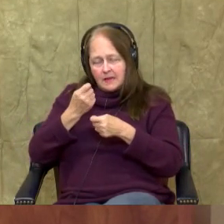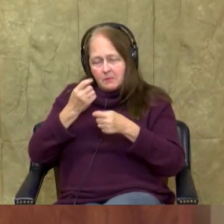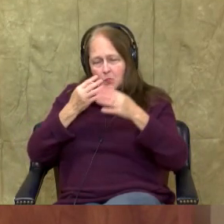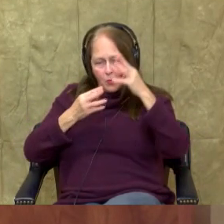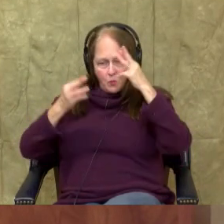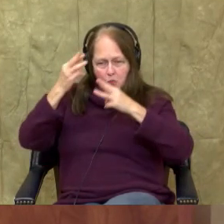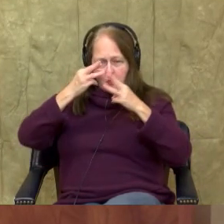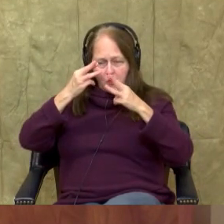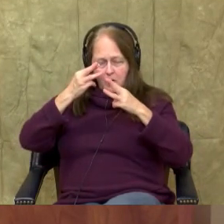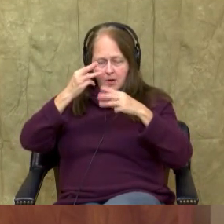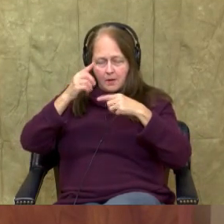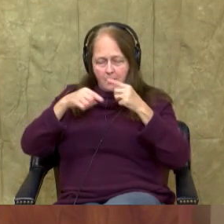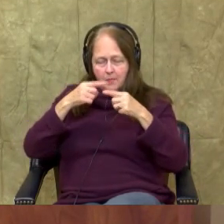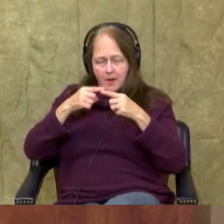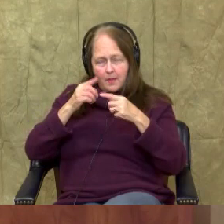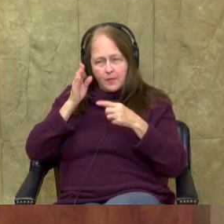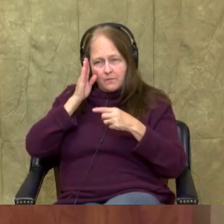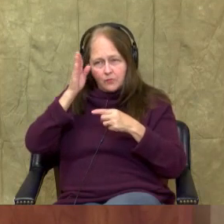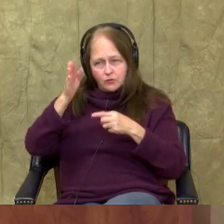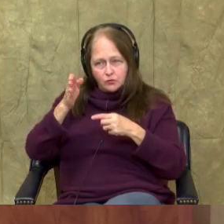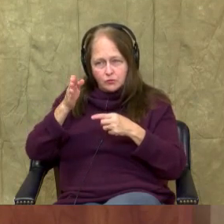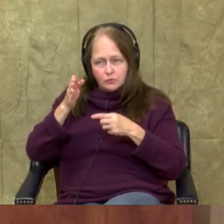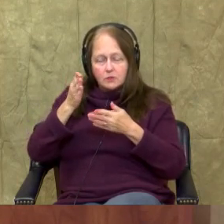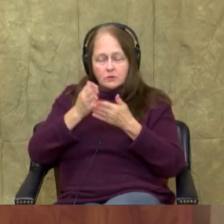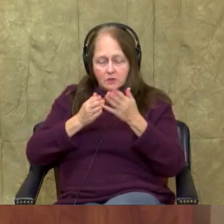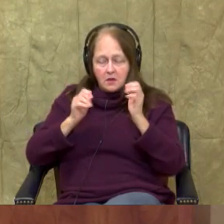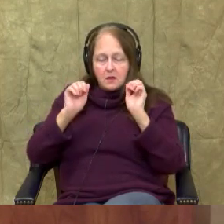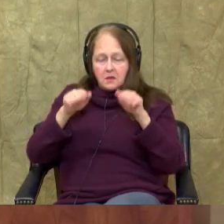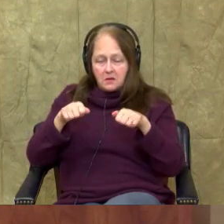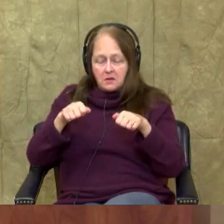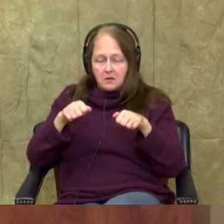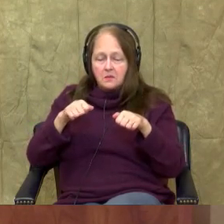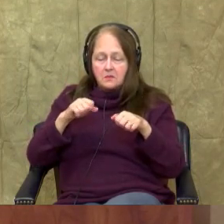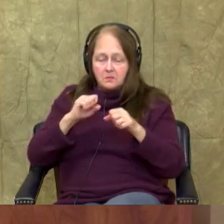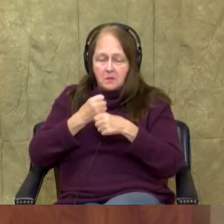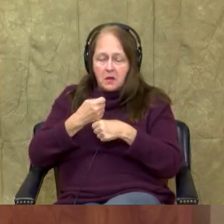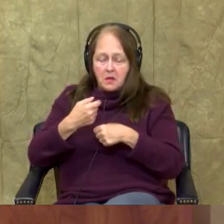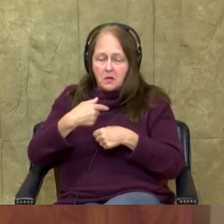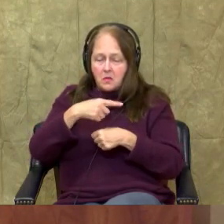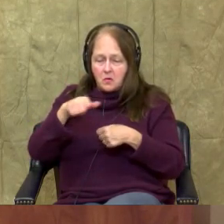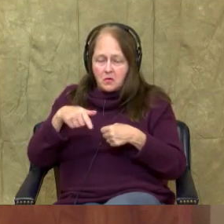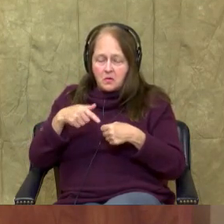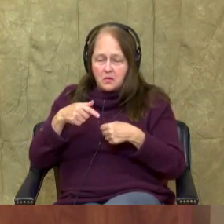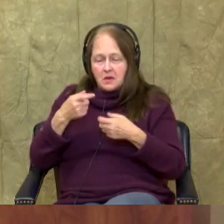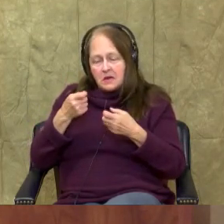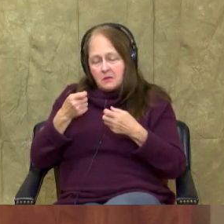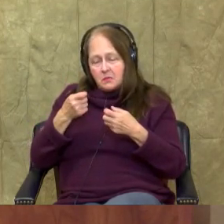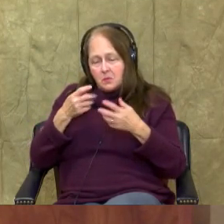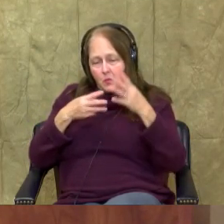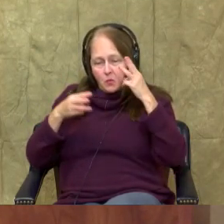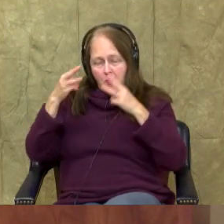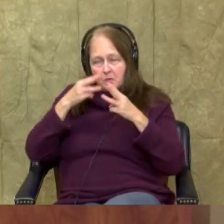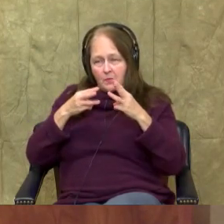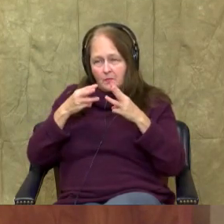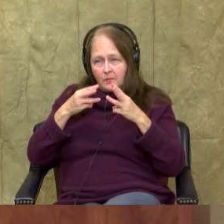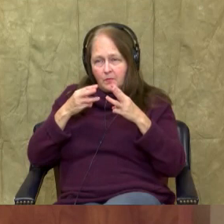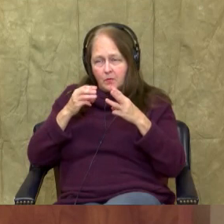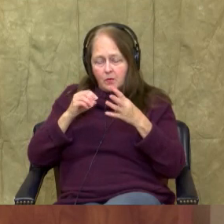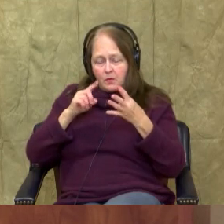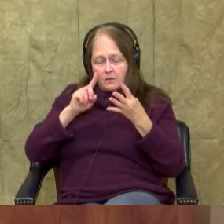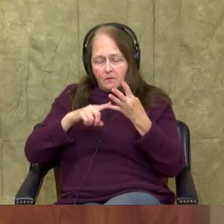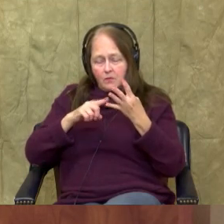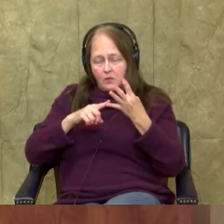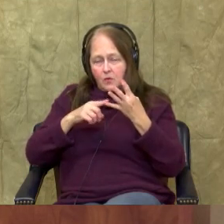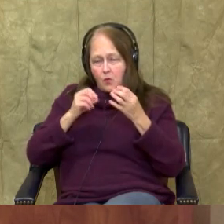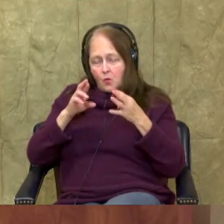future. Okay, sometimes it can cause us anxiety. Or D, it emphasizes how ominous the